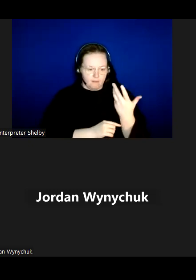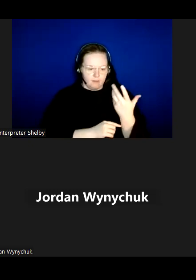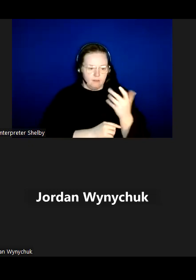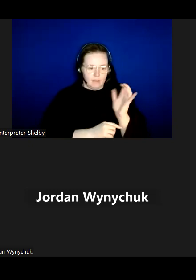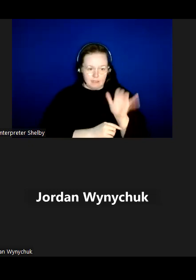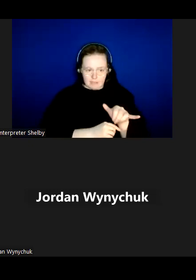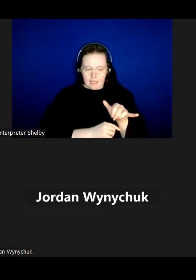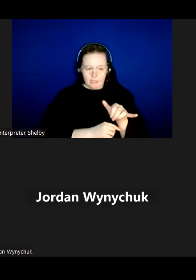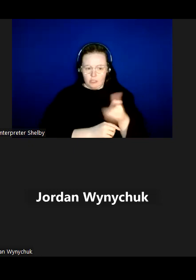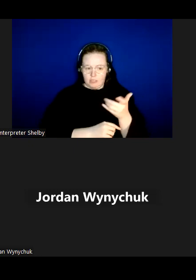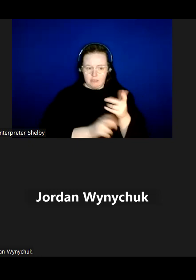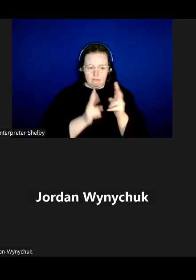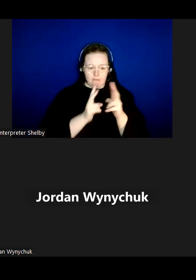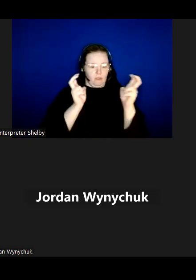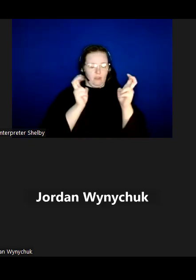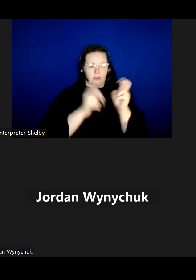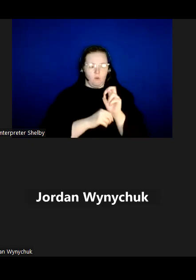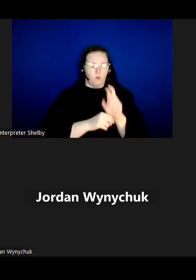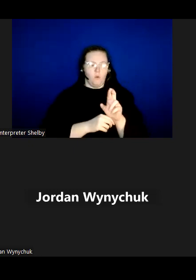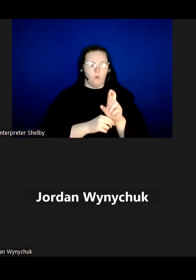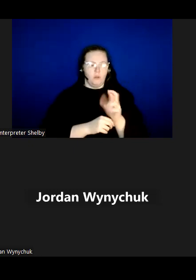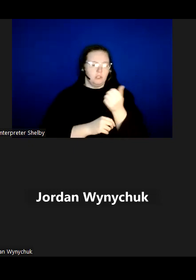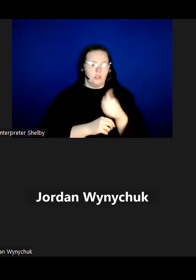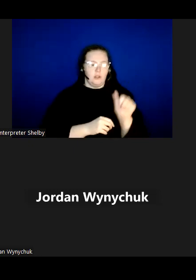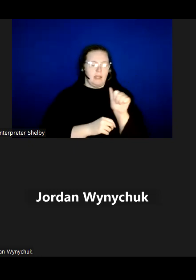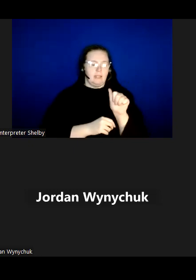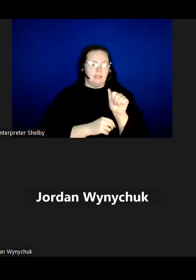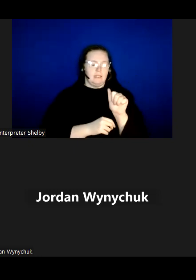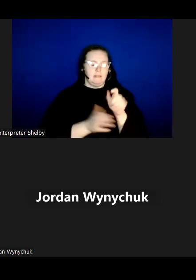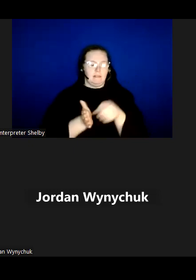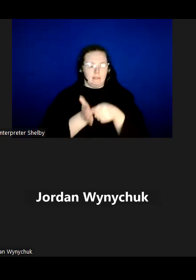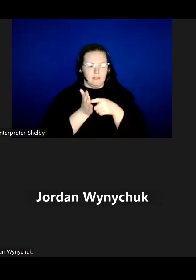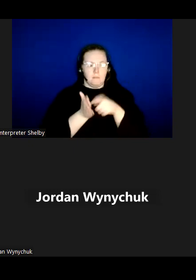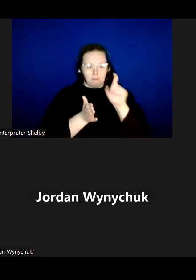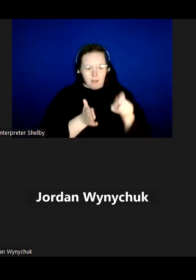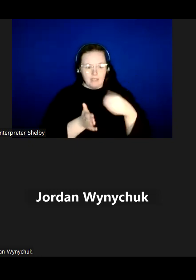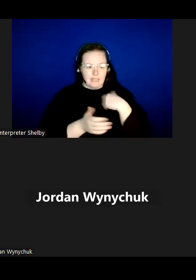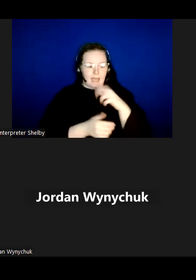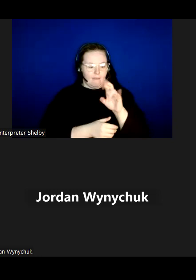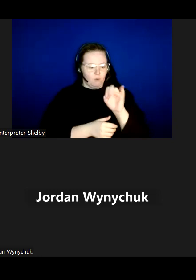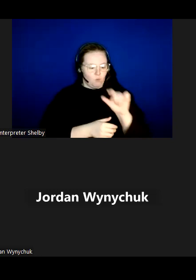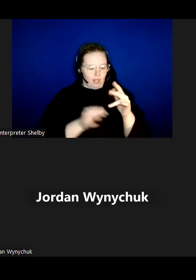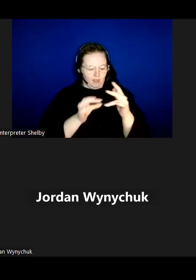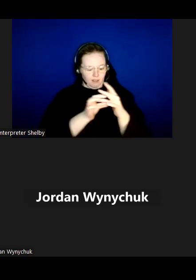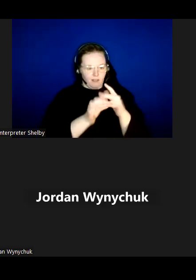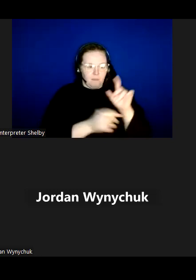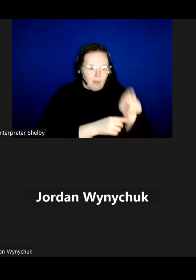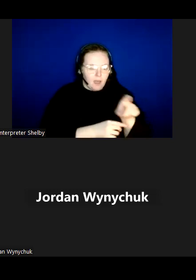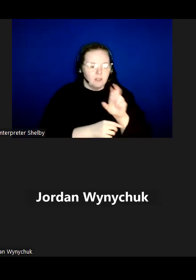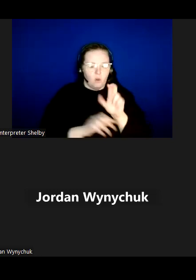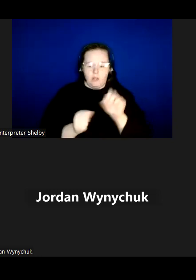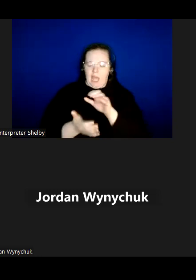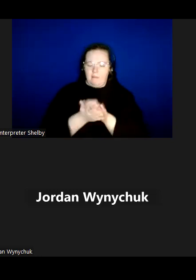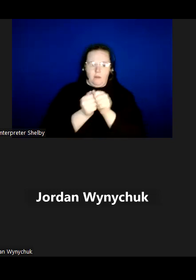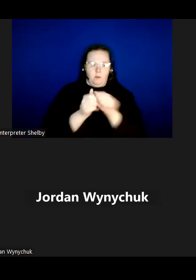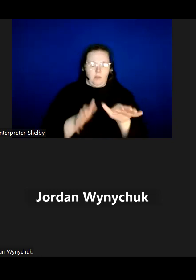phrase you use, or is there any legal requirement to have a ring? No, that's just the phrase I use. You know, the big